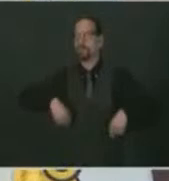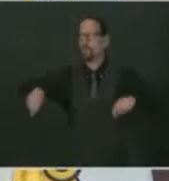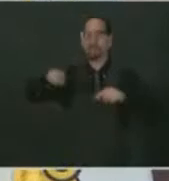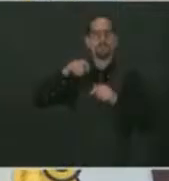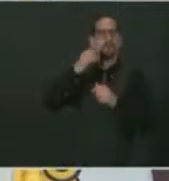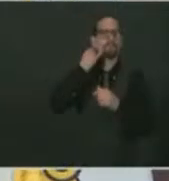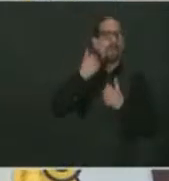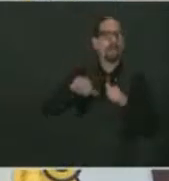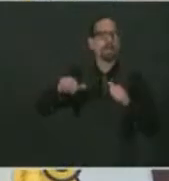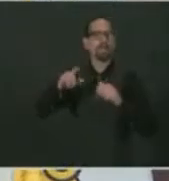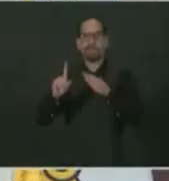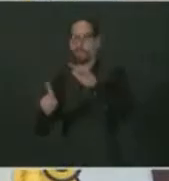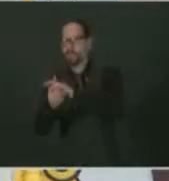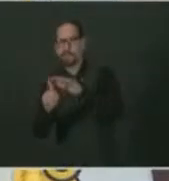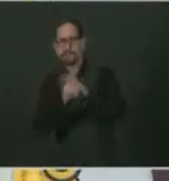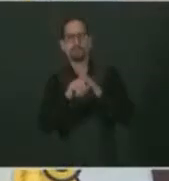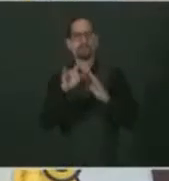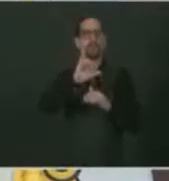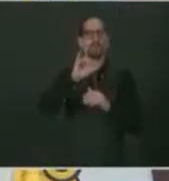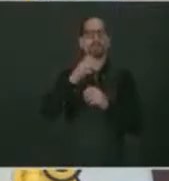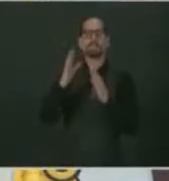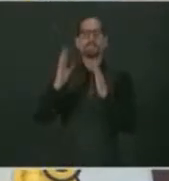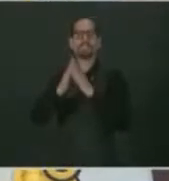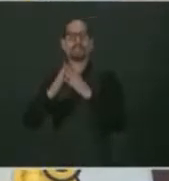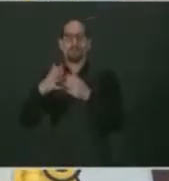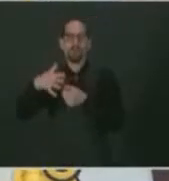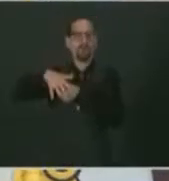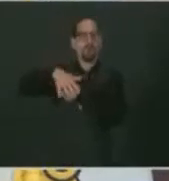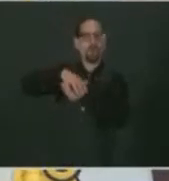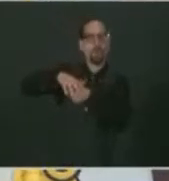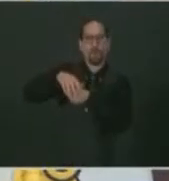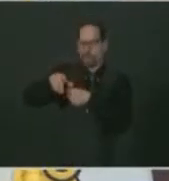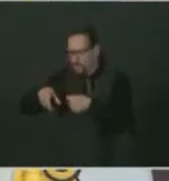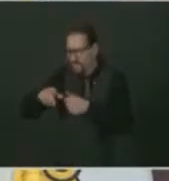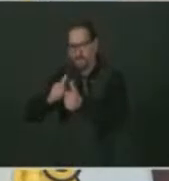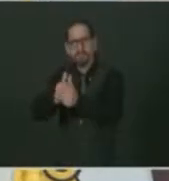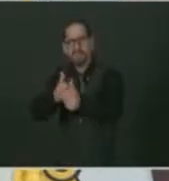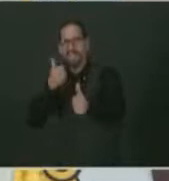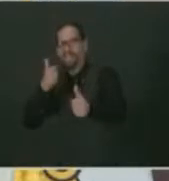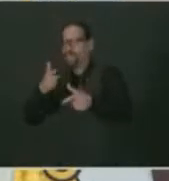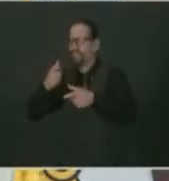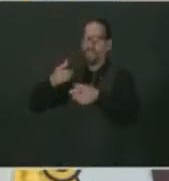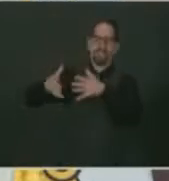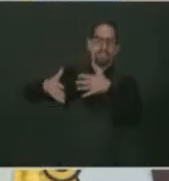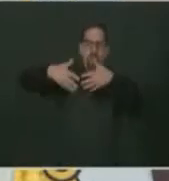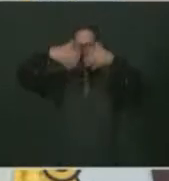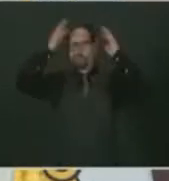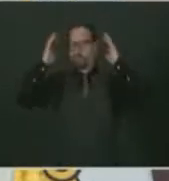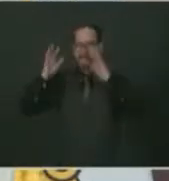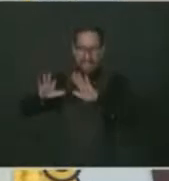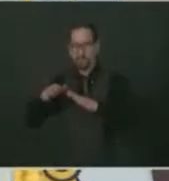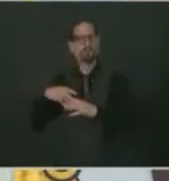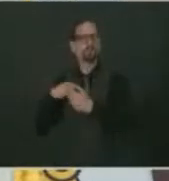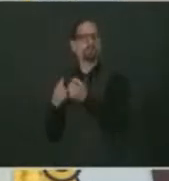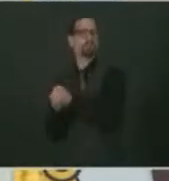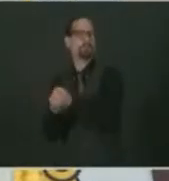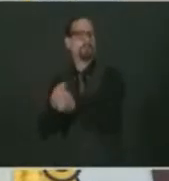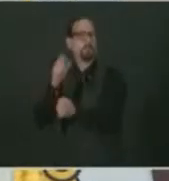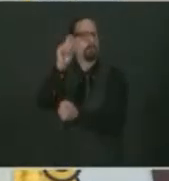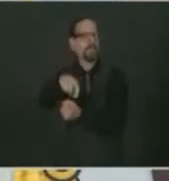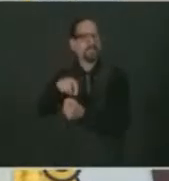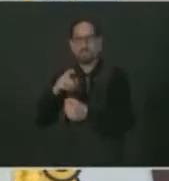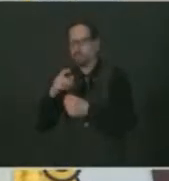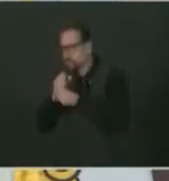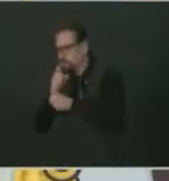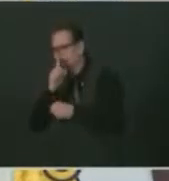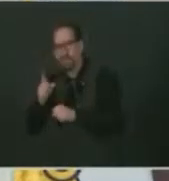We also have an update on the vaccine pre-registration notification system. Tom McCarthy is going to walk